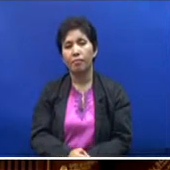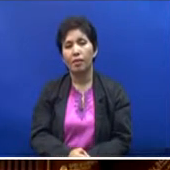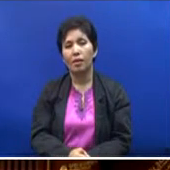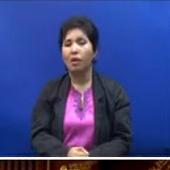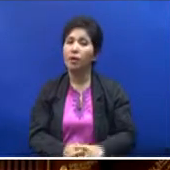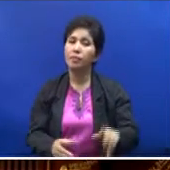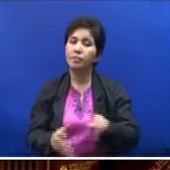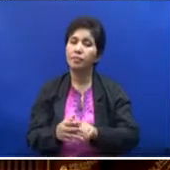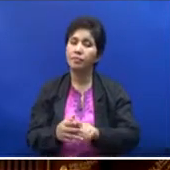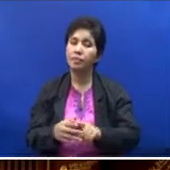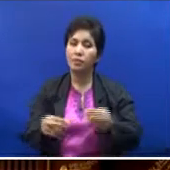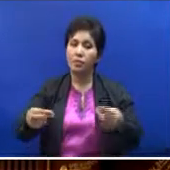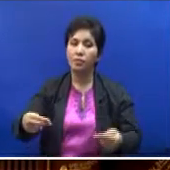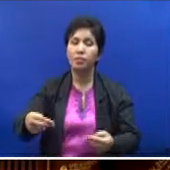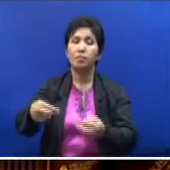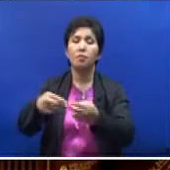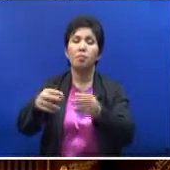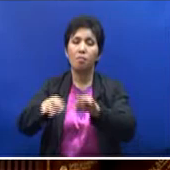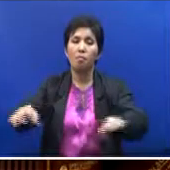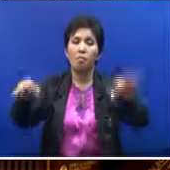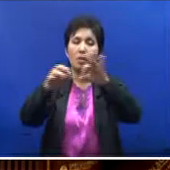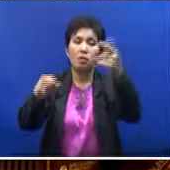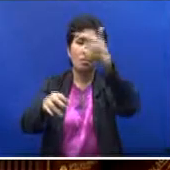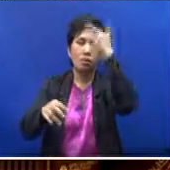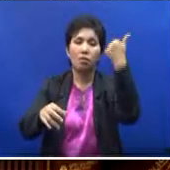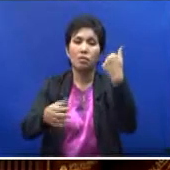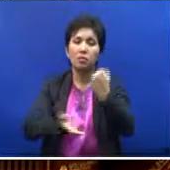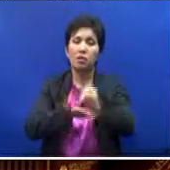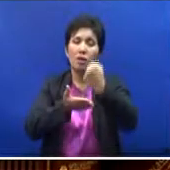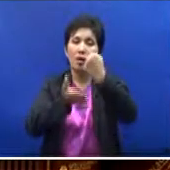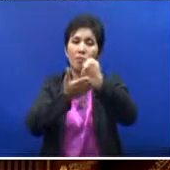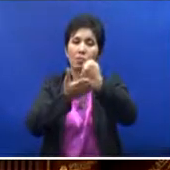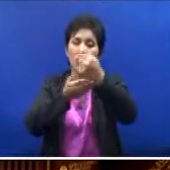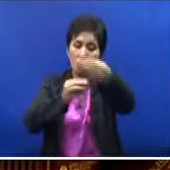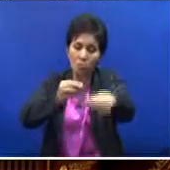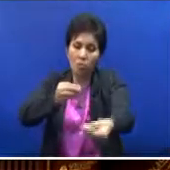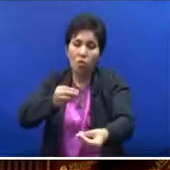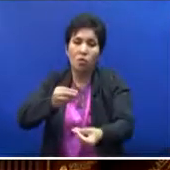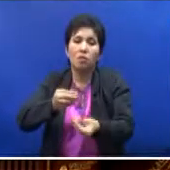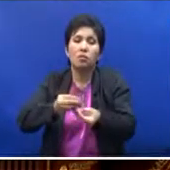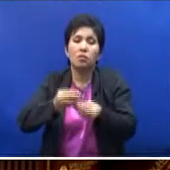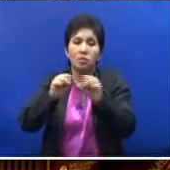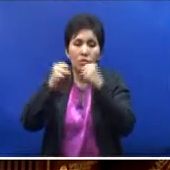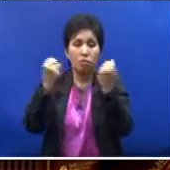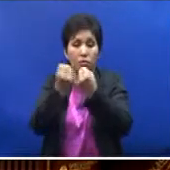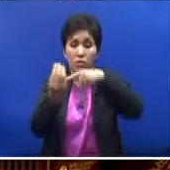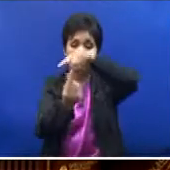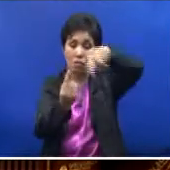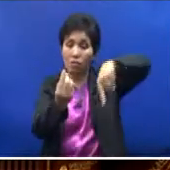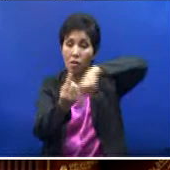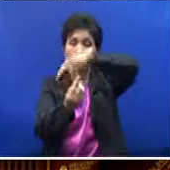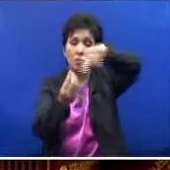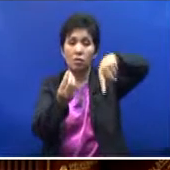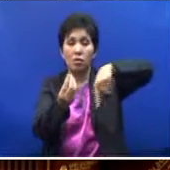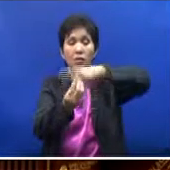Okay, so kinship systems important because it helps the people to adapt with his social surroundings. Okay,